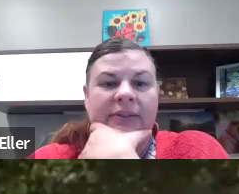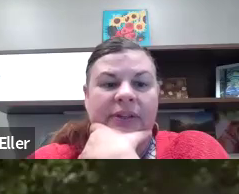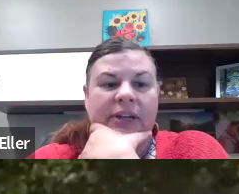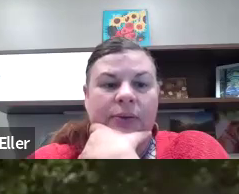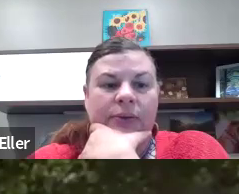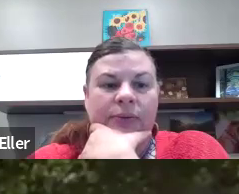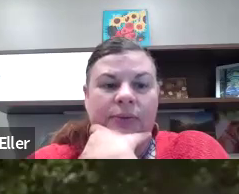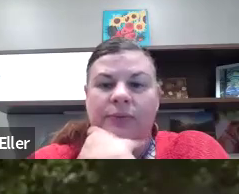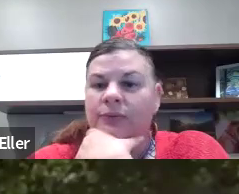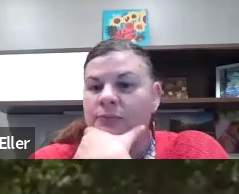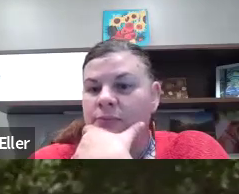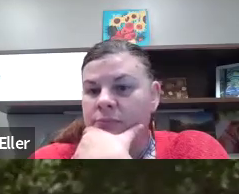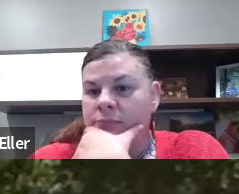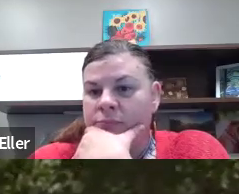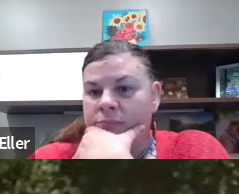Seeing the video.